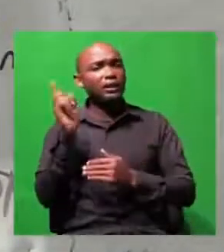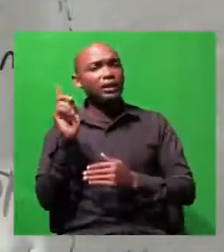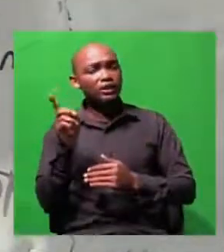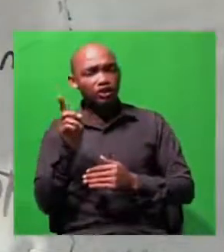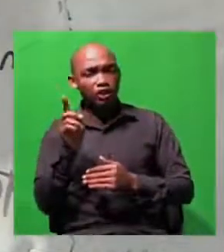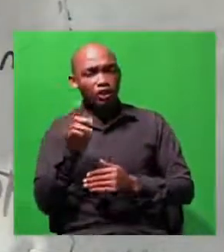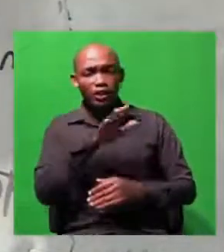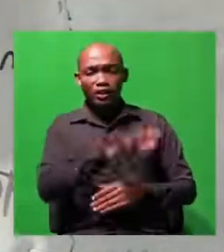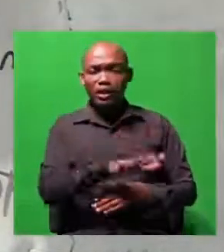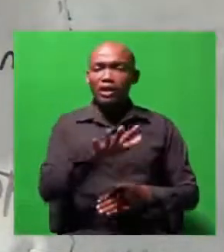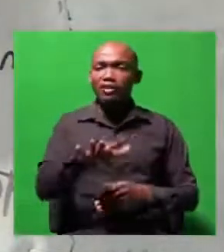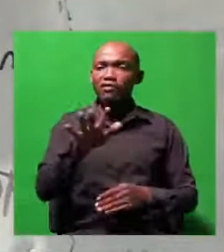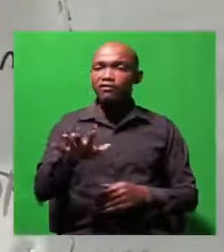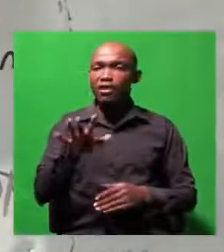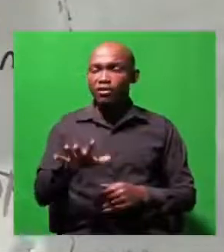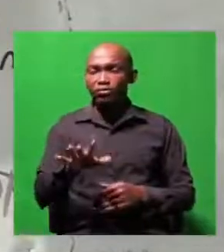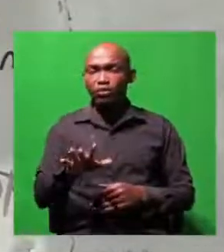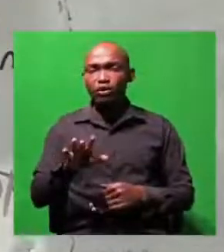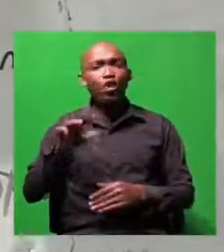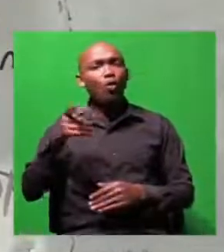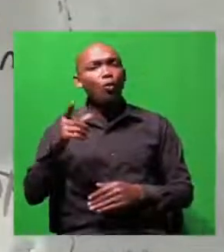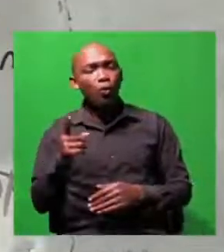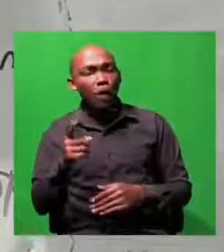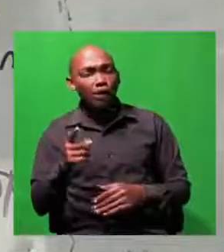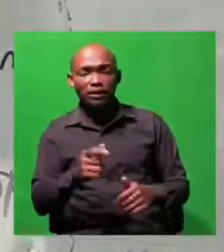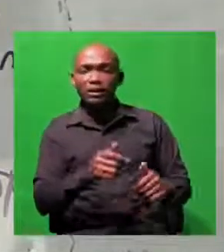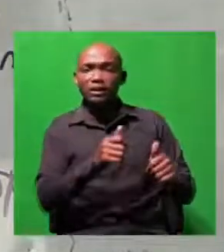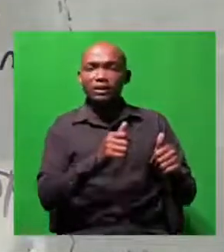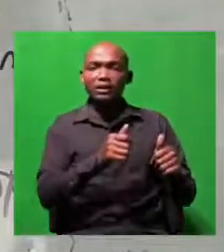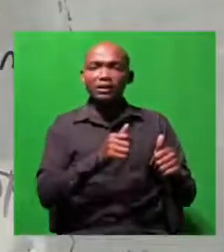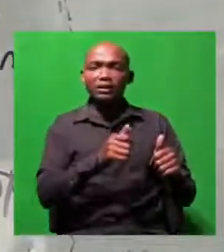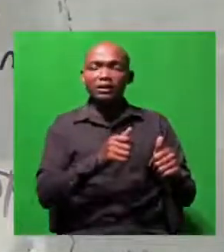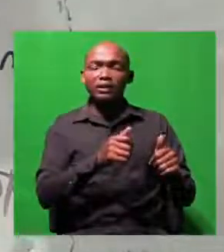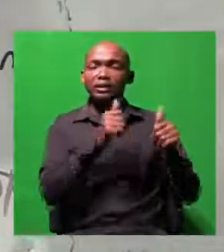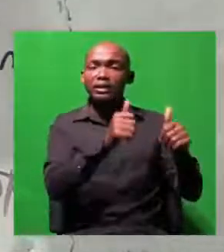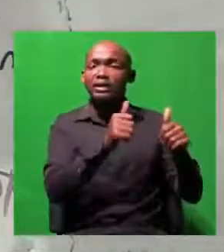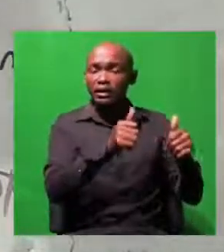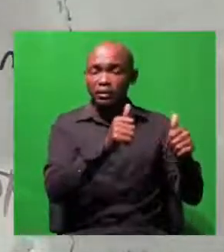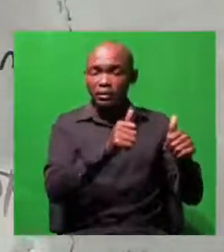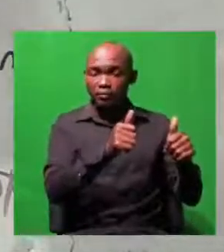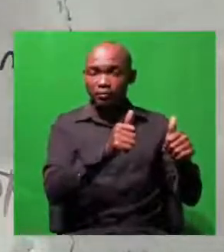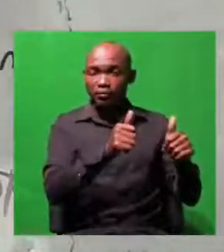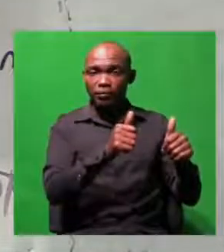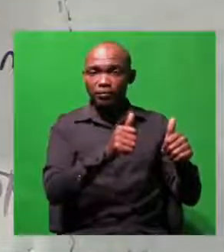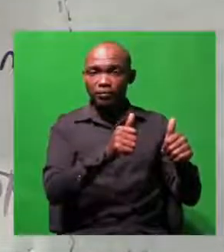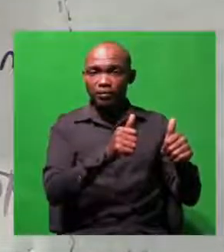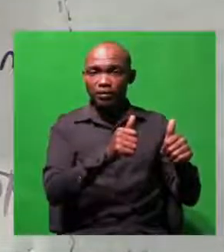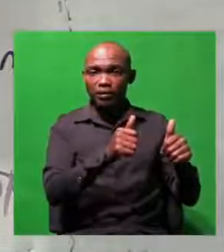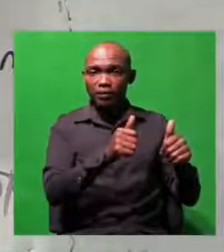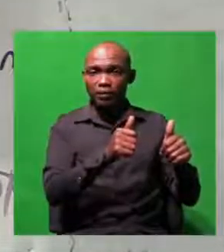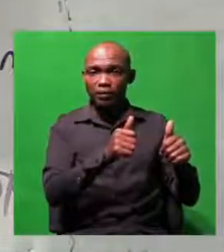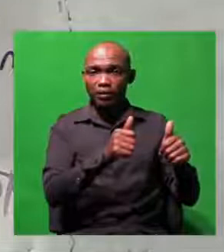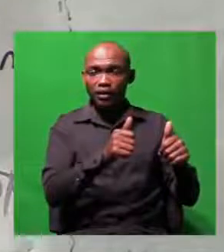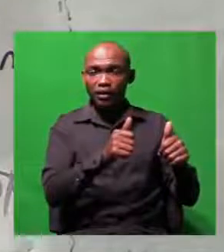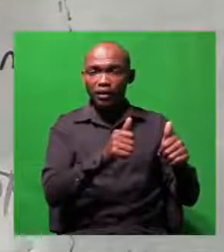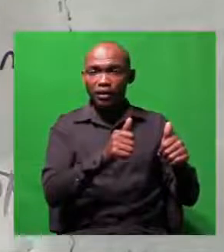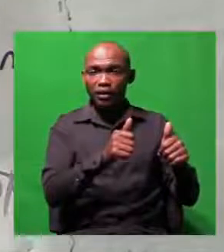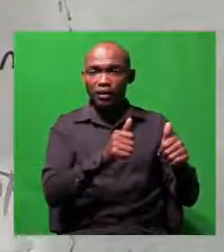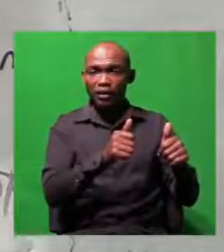They depended on nature. The environment is what determined or